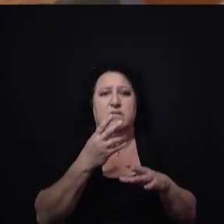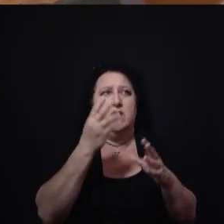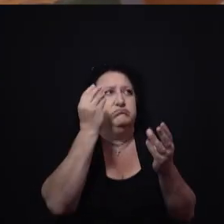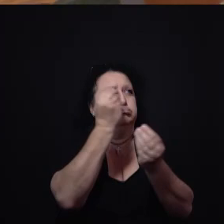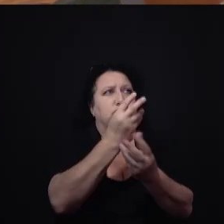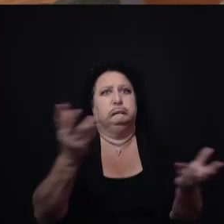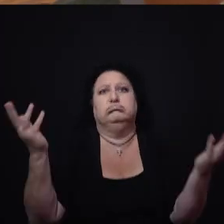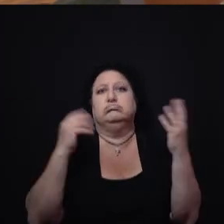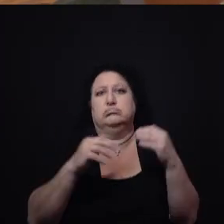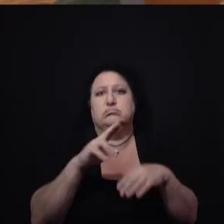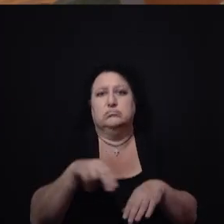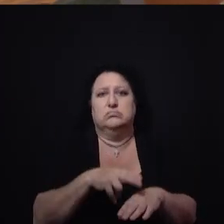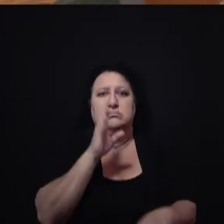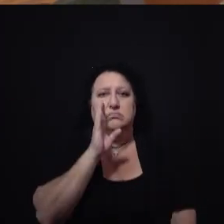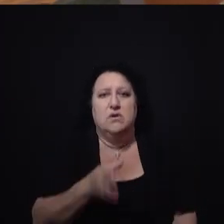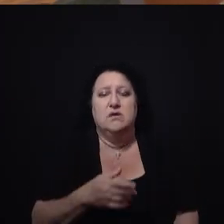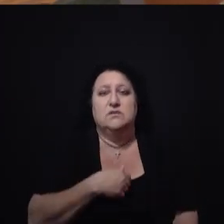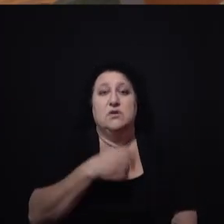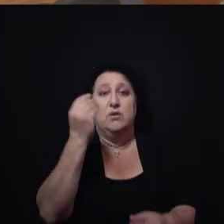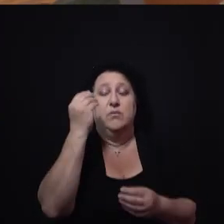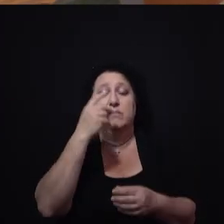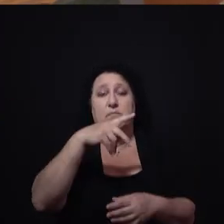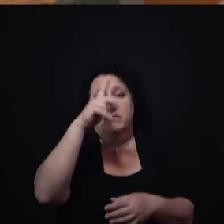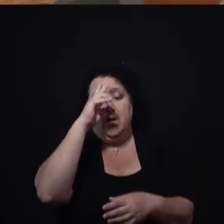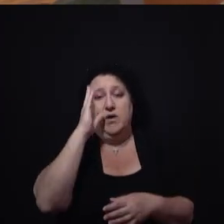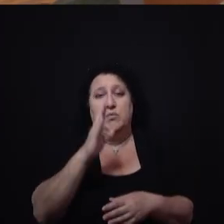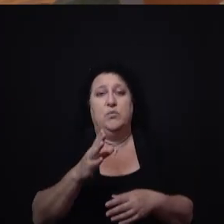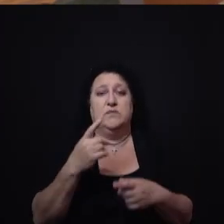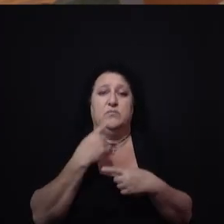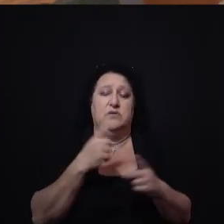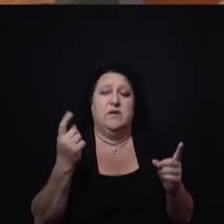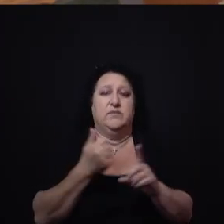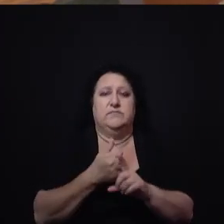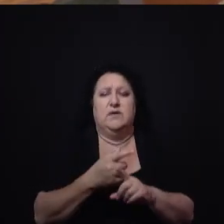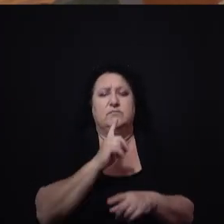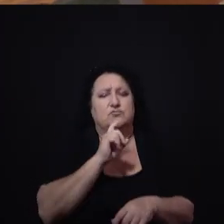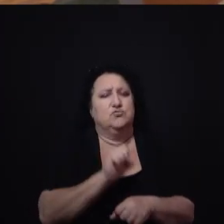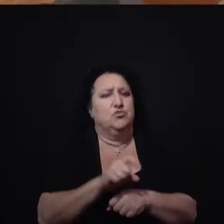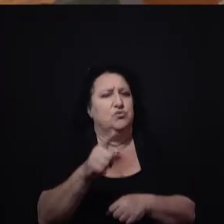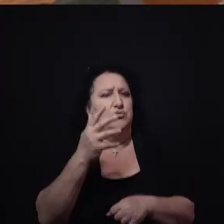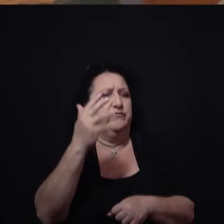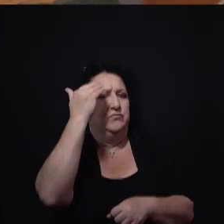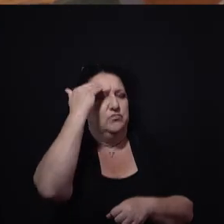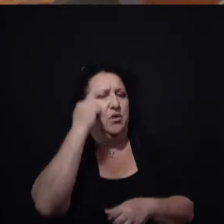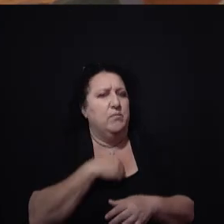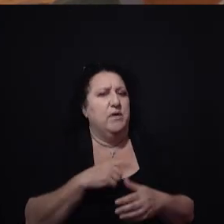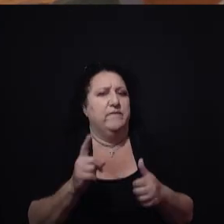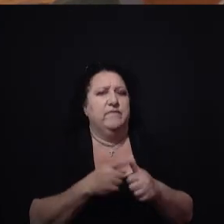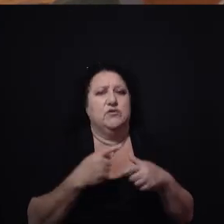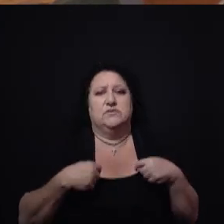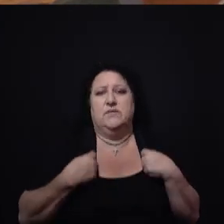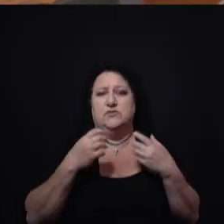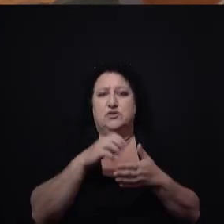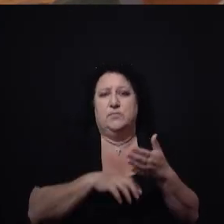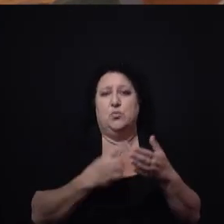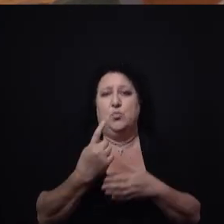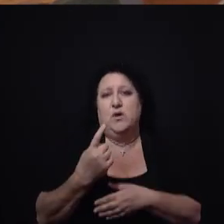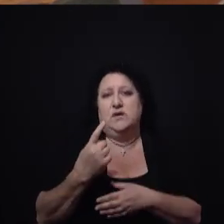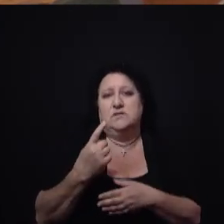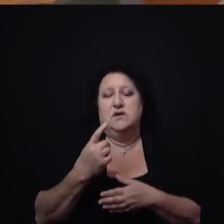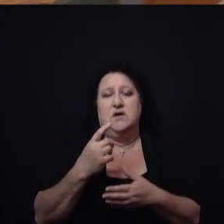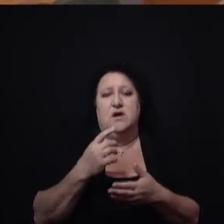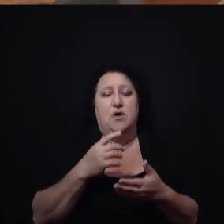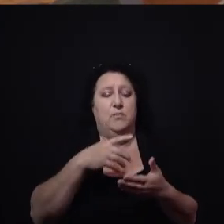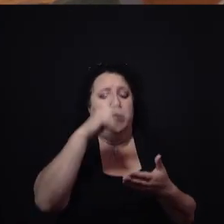But do you know what Paul would say about himself? I'm sure you do. 1 Timothy chapter 1, Listen to what Paul says as he's writing to